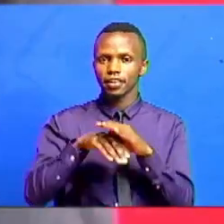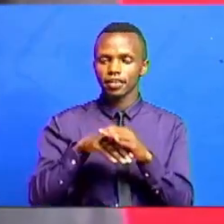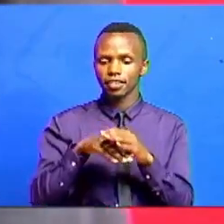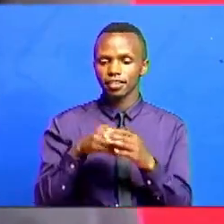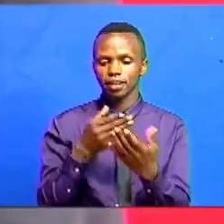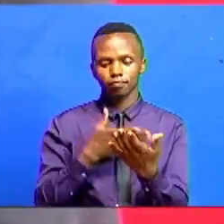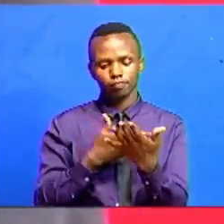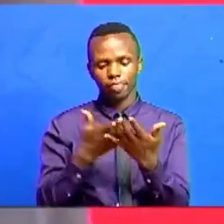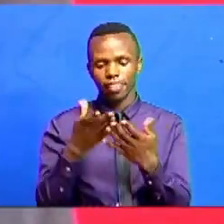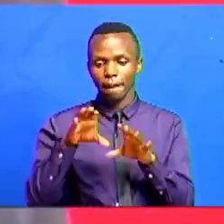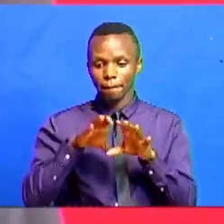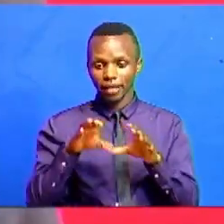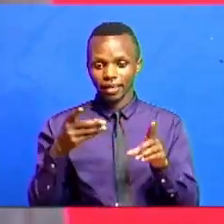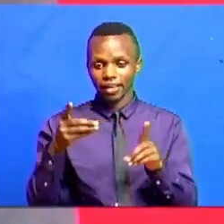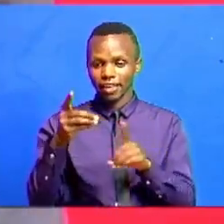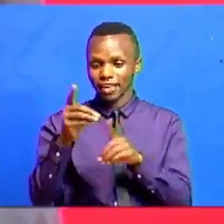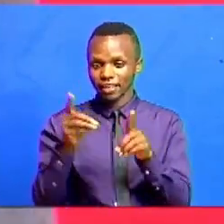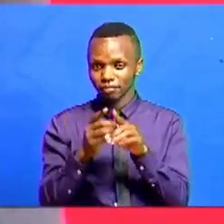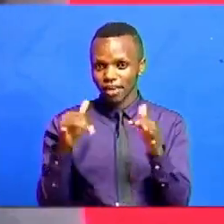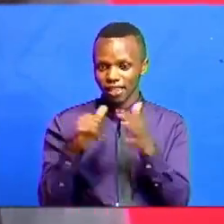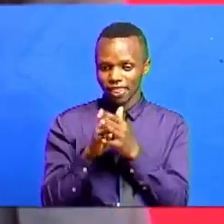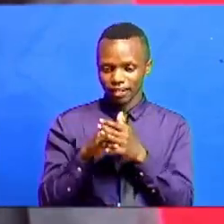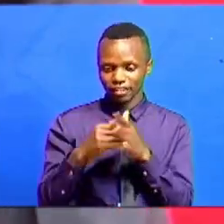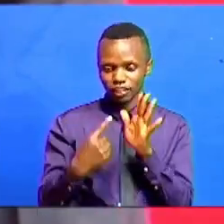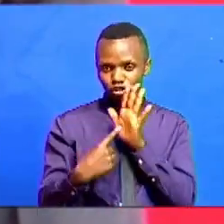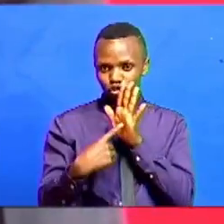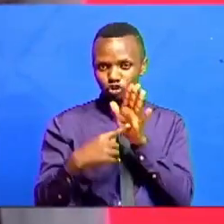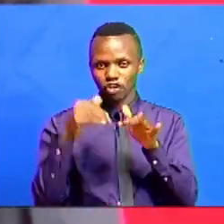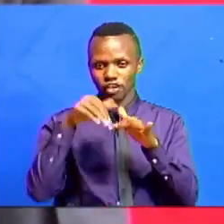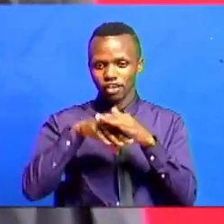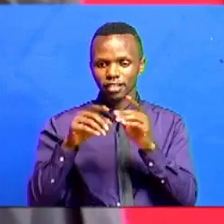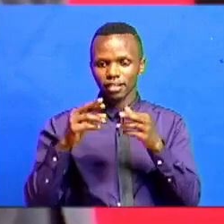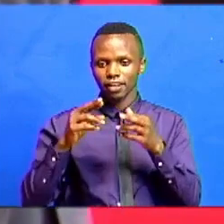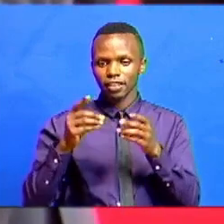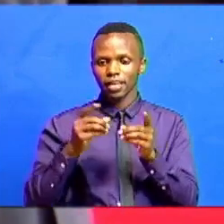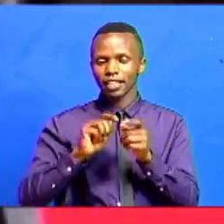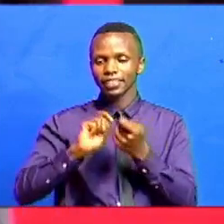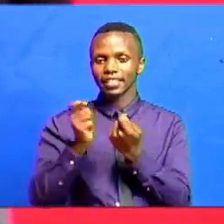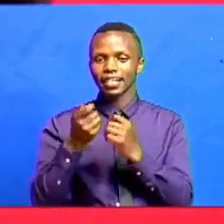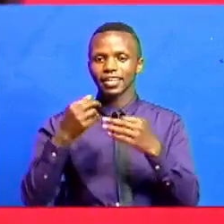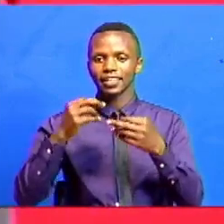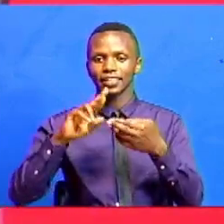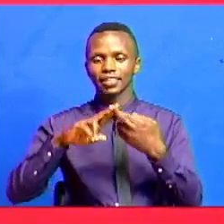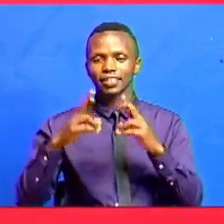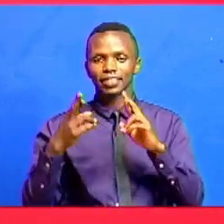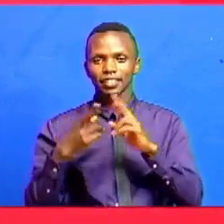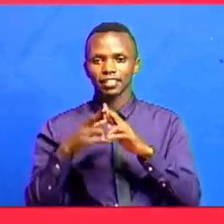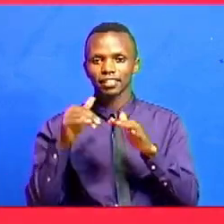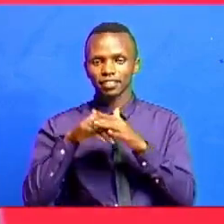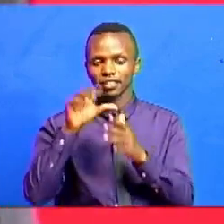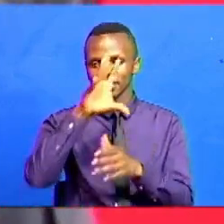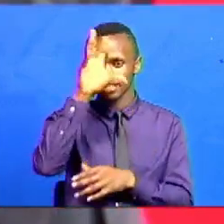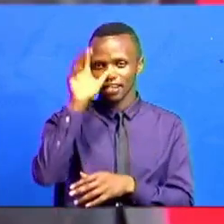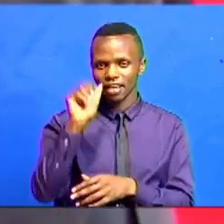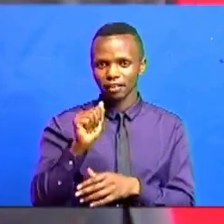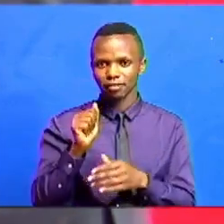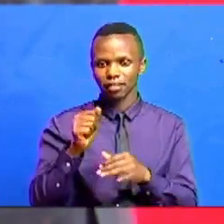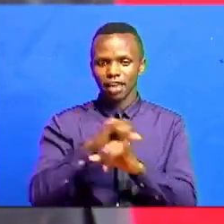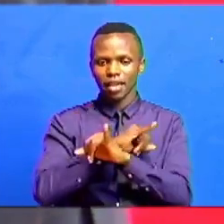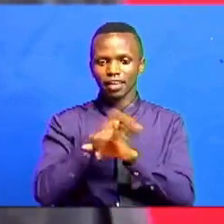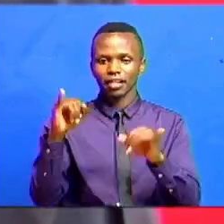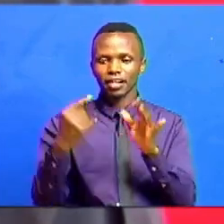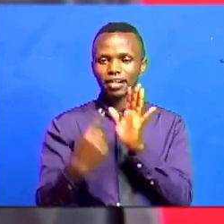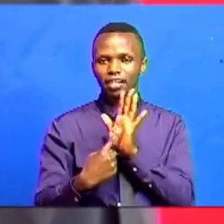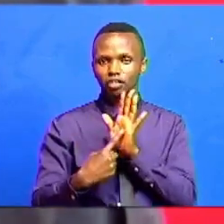markets. Besides their significance in the trade relations with Africa, Iran is also trying to steer clear of